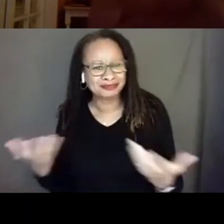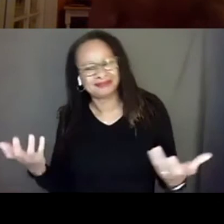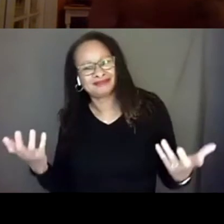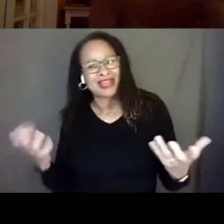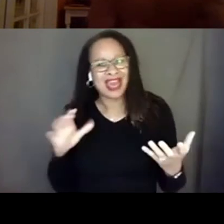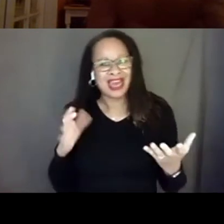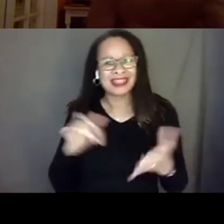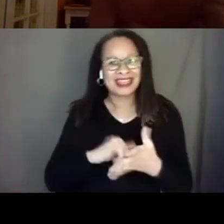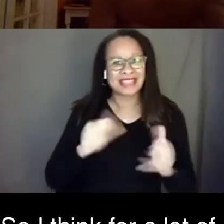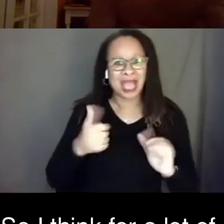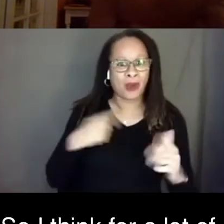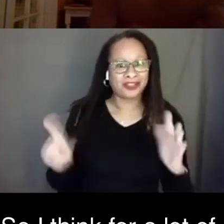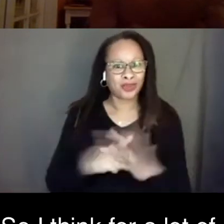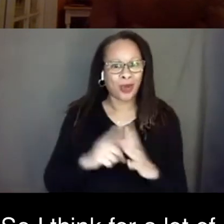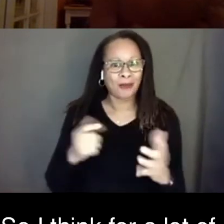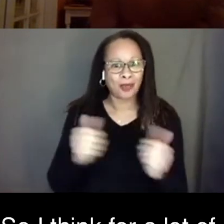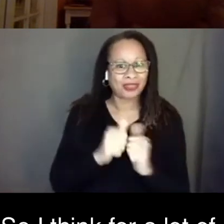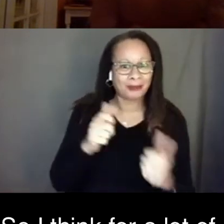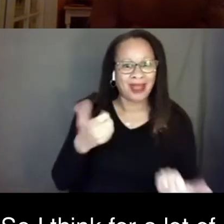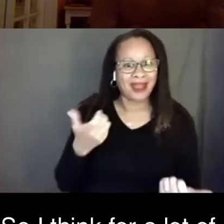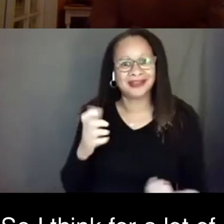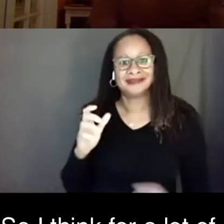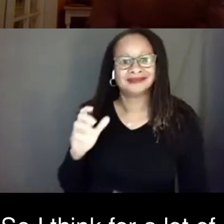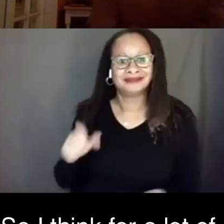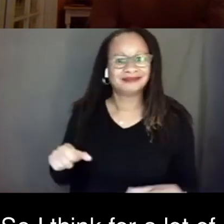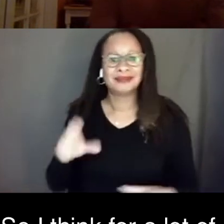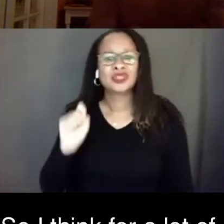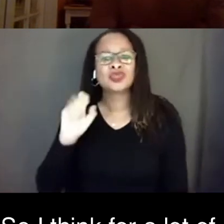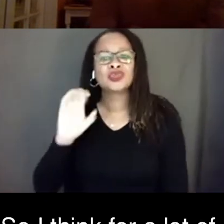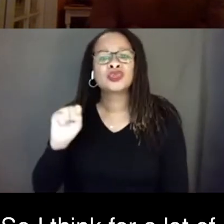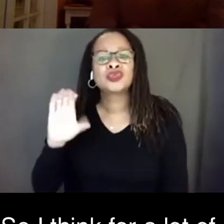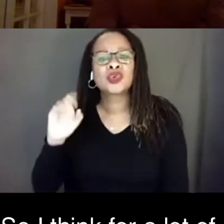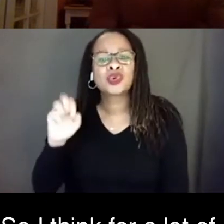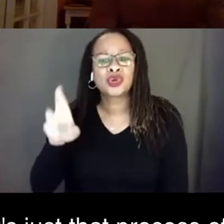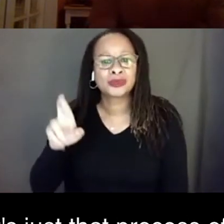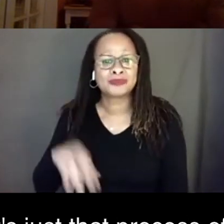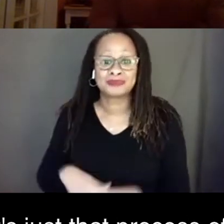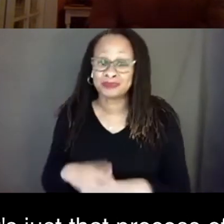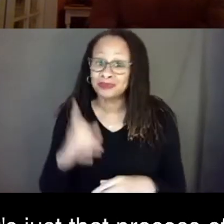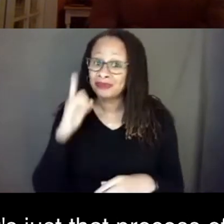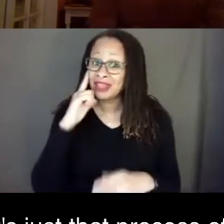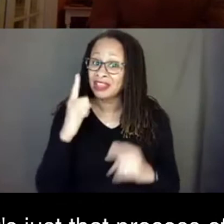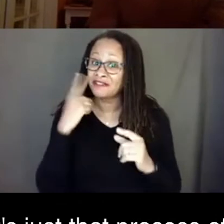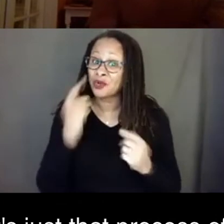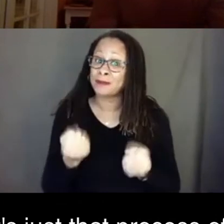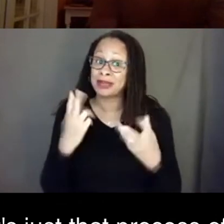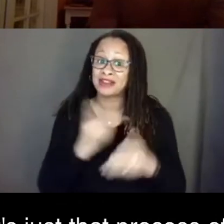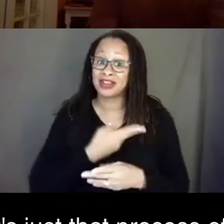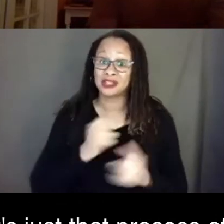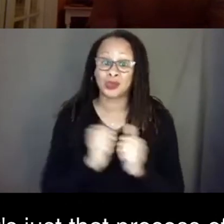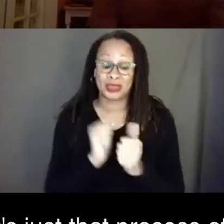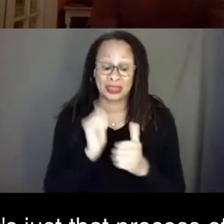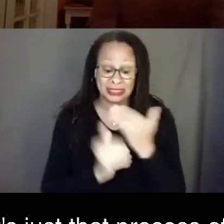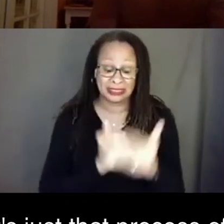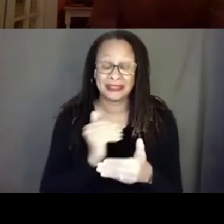how I show up." So, you know, I think for a lot of us with any disability, it's just that process of continually overcoming that, even